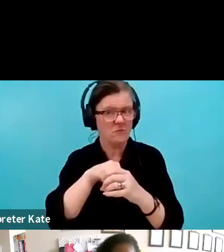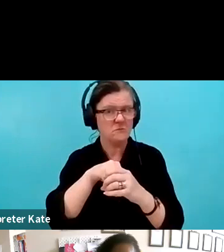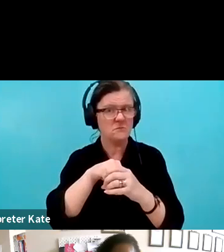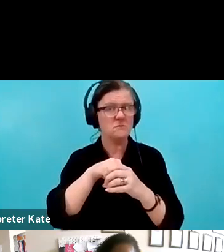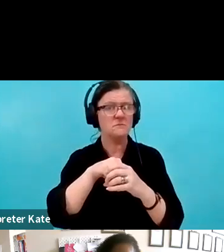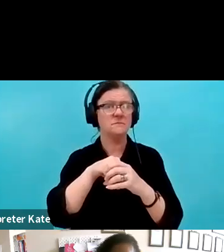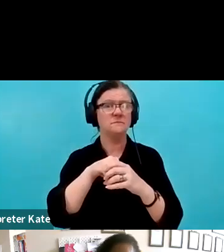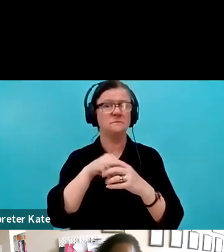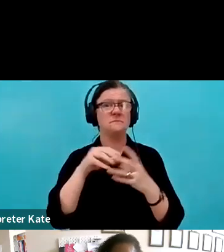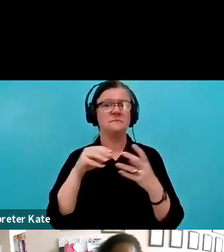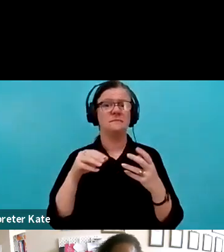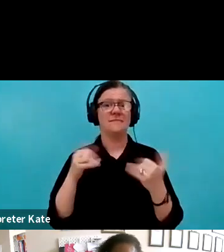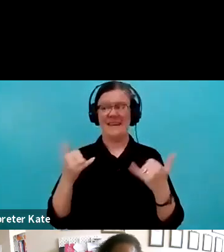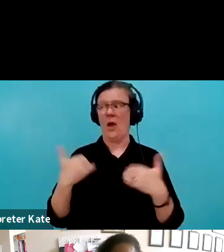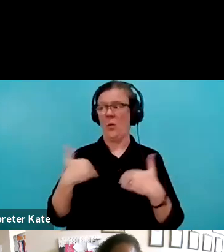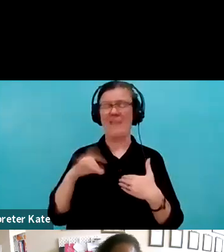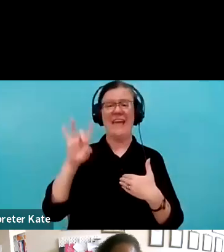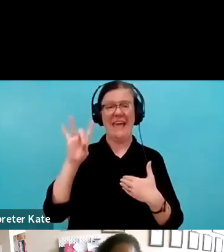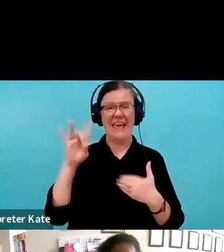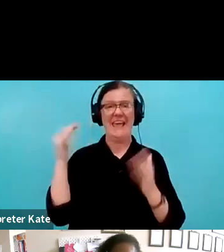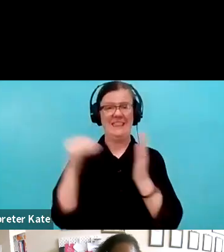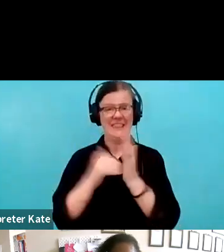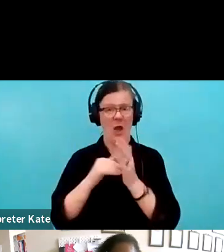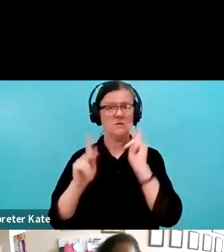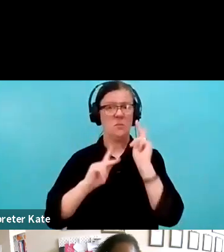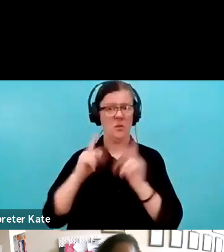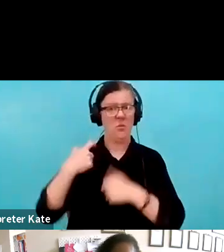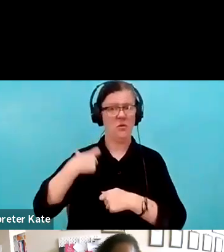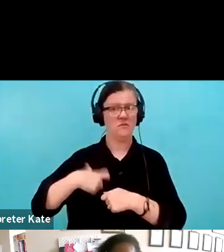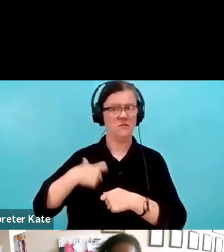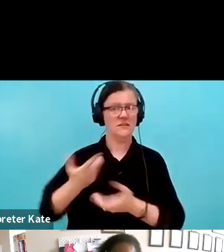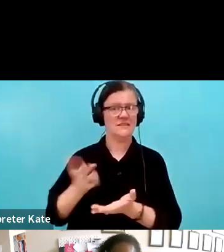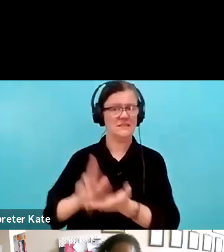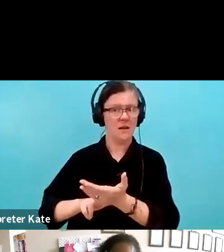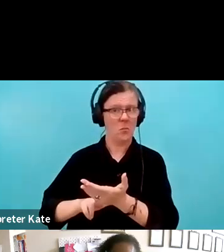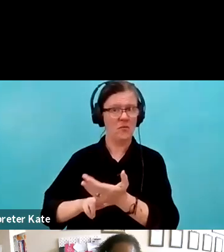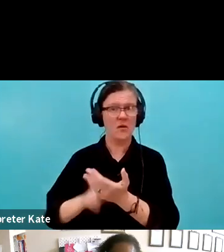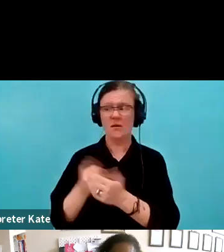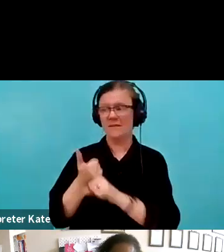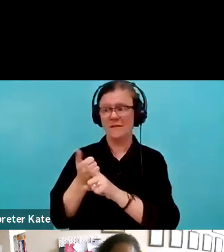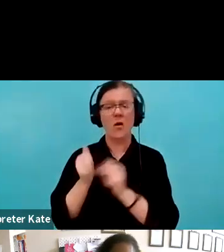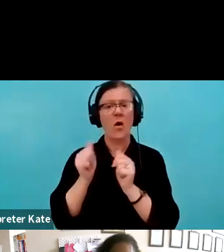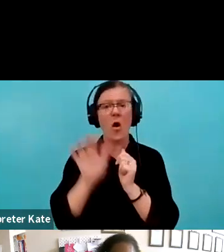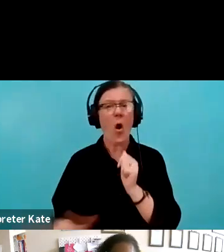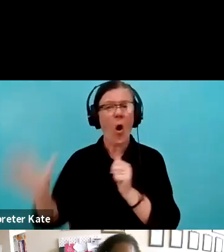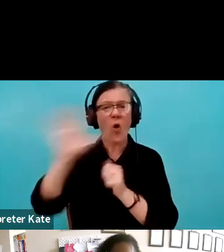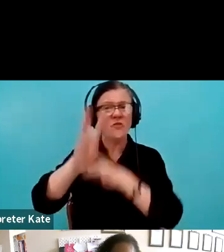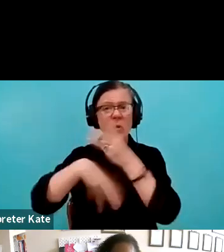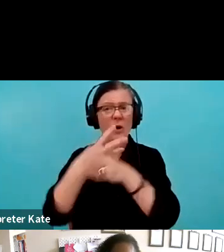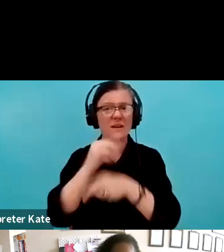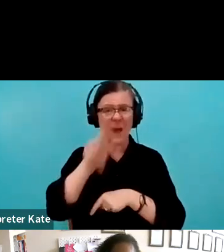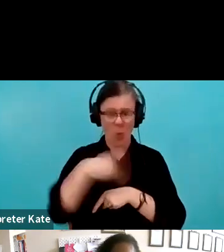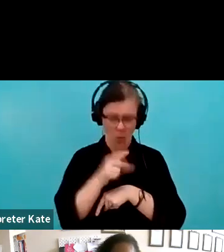we have close to 8,000 people that have registered, and they're from all over the world.